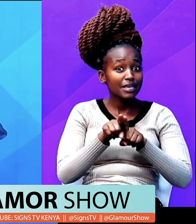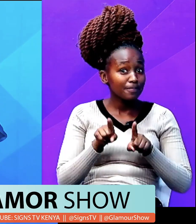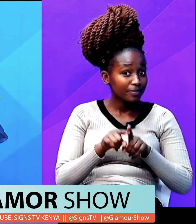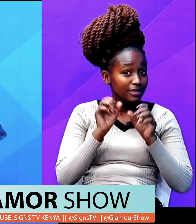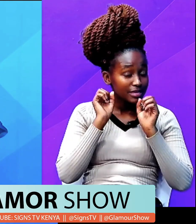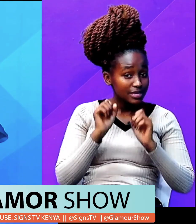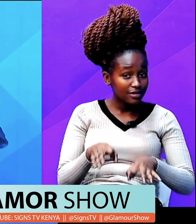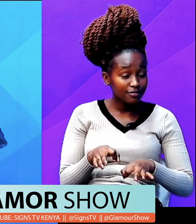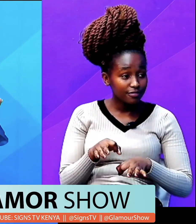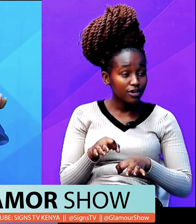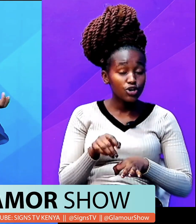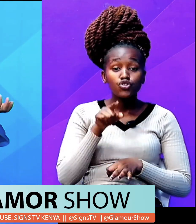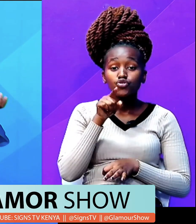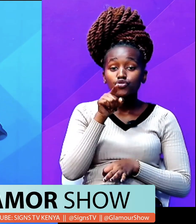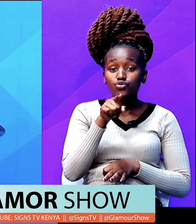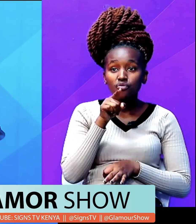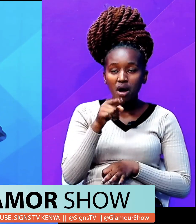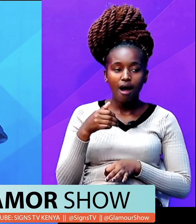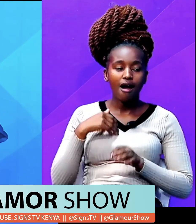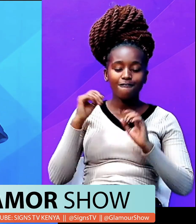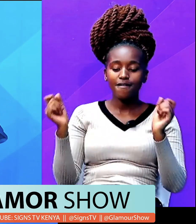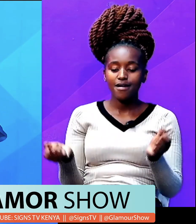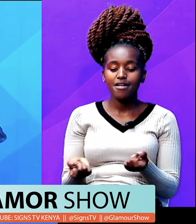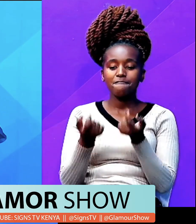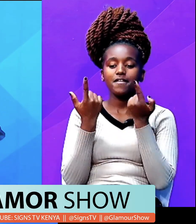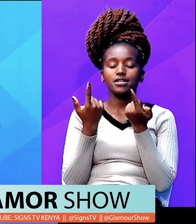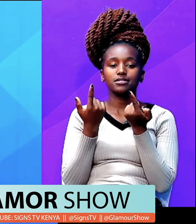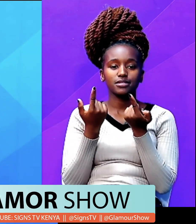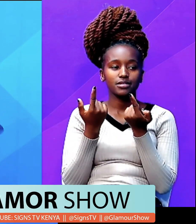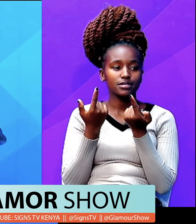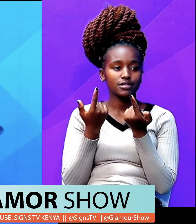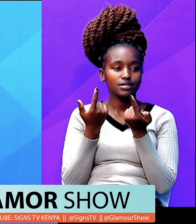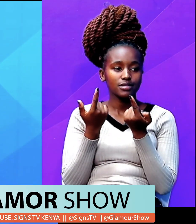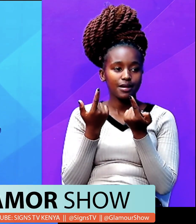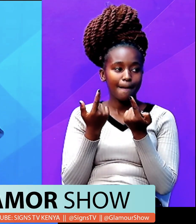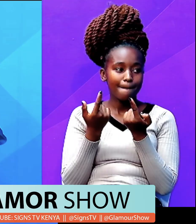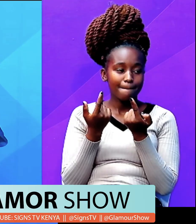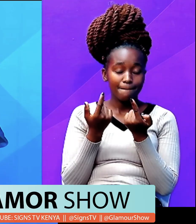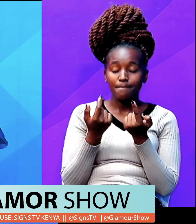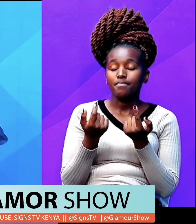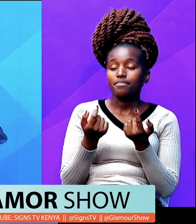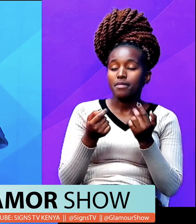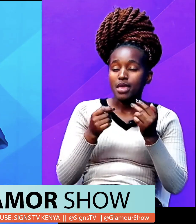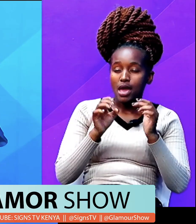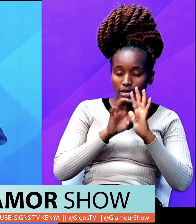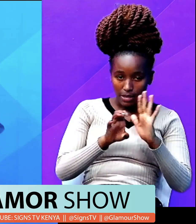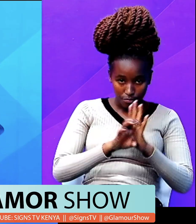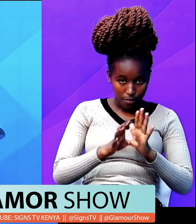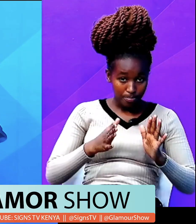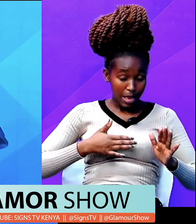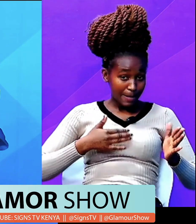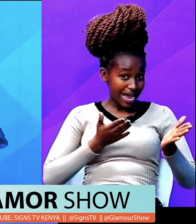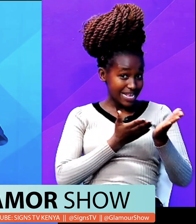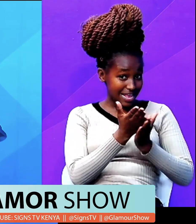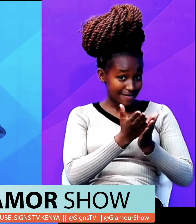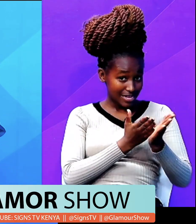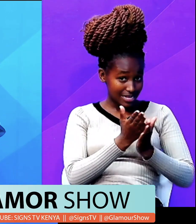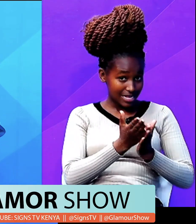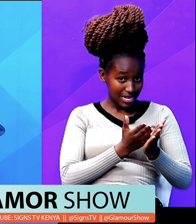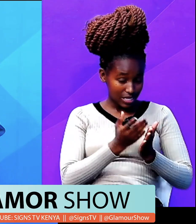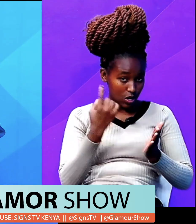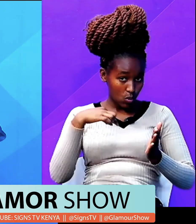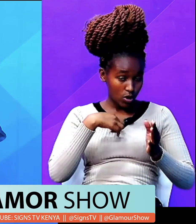depends with, are you having an event? Because you know, all these my services are services that we offer